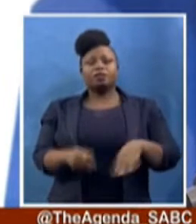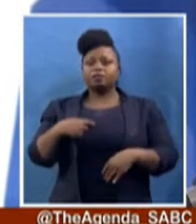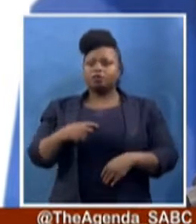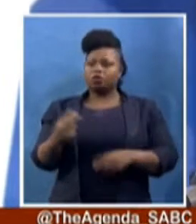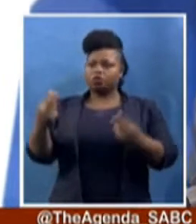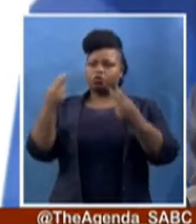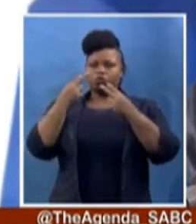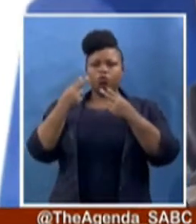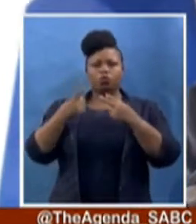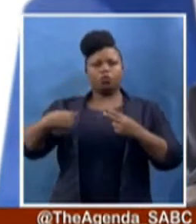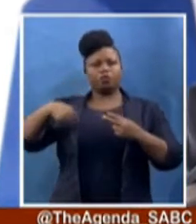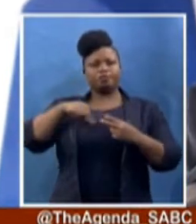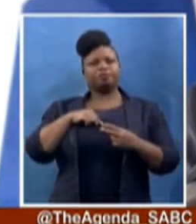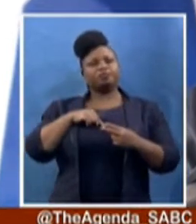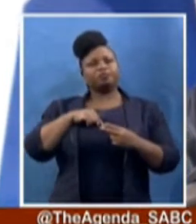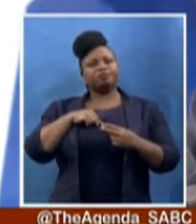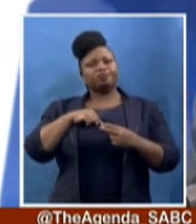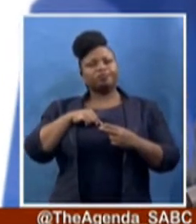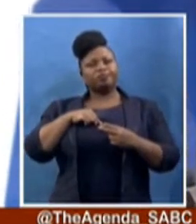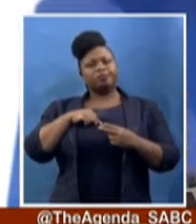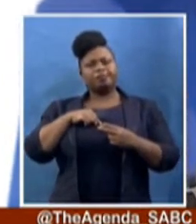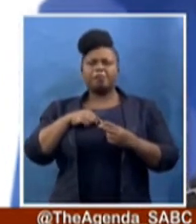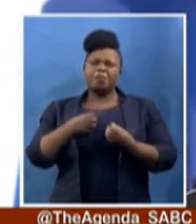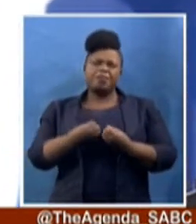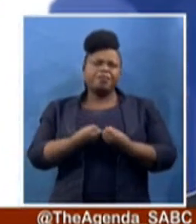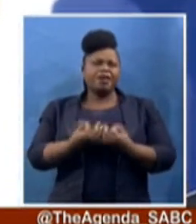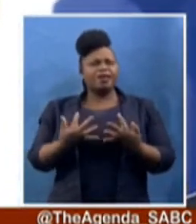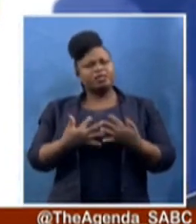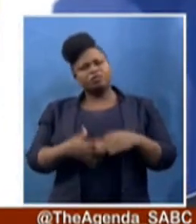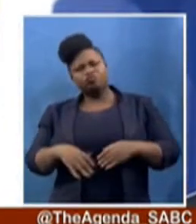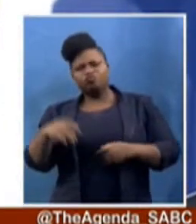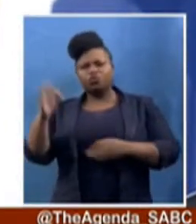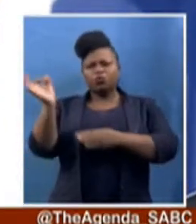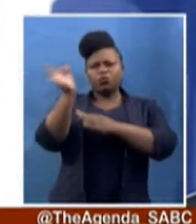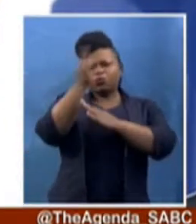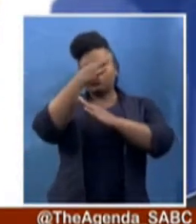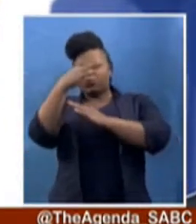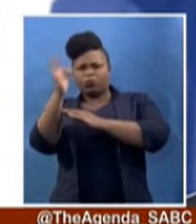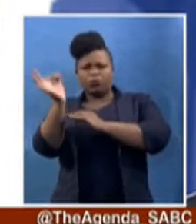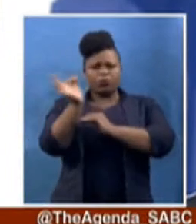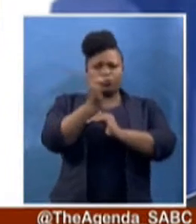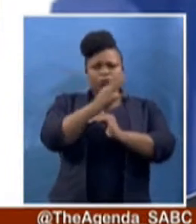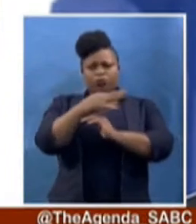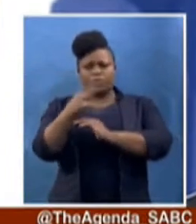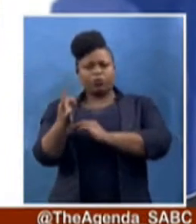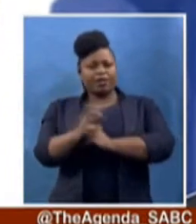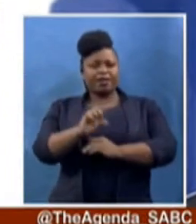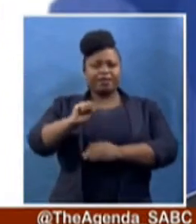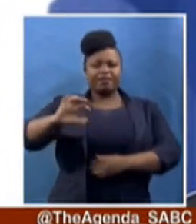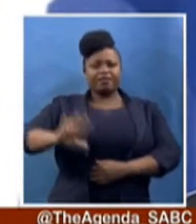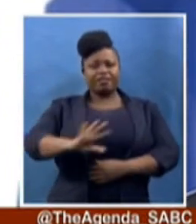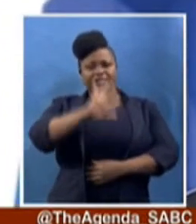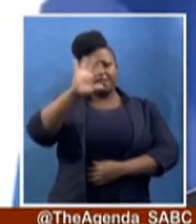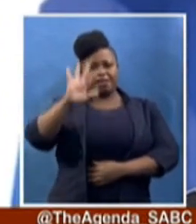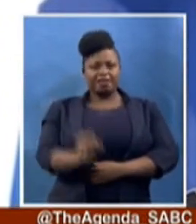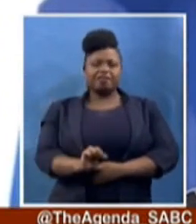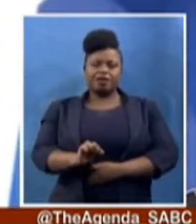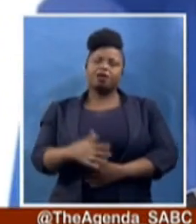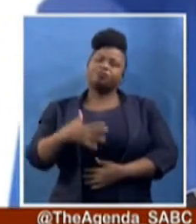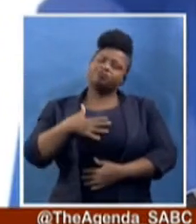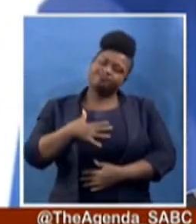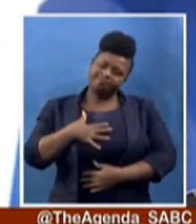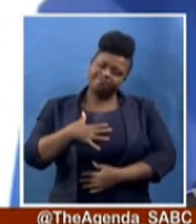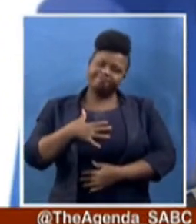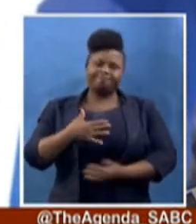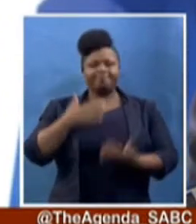many of them waving their South African flags. I really want to thank them